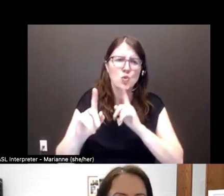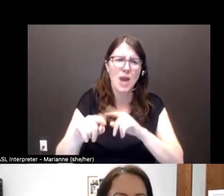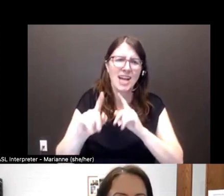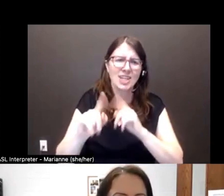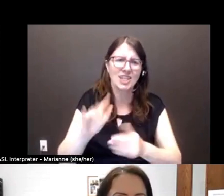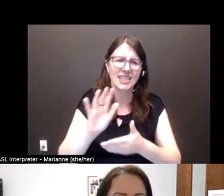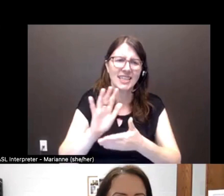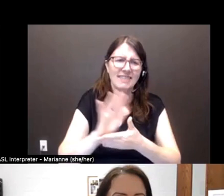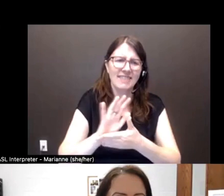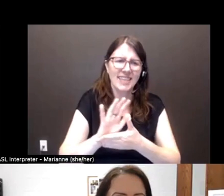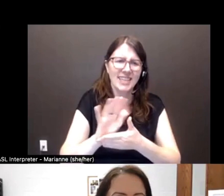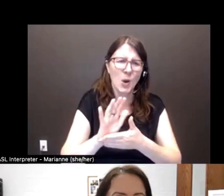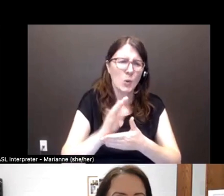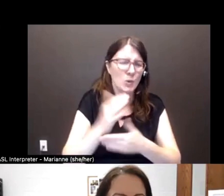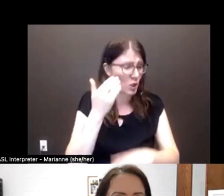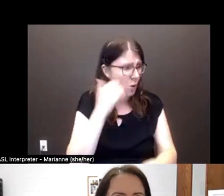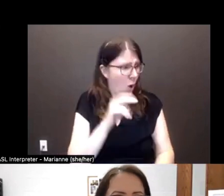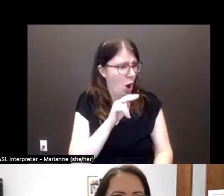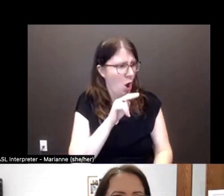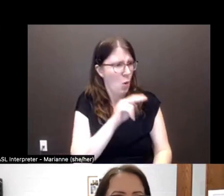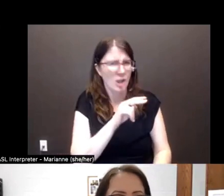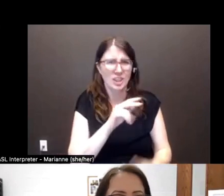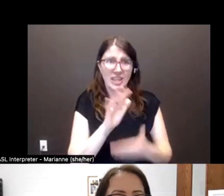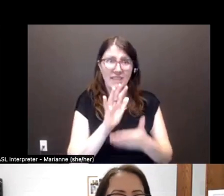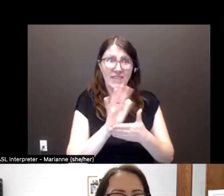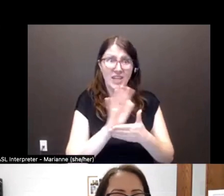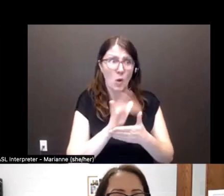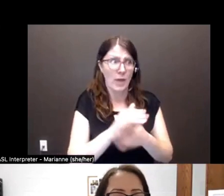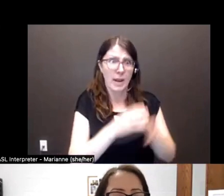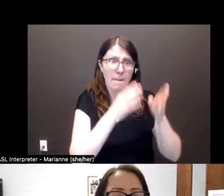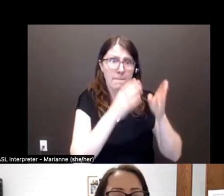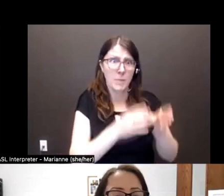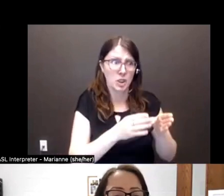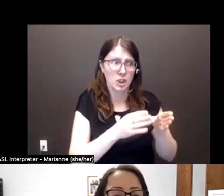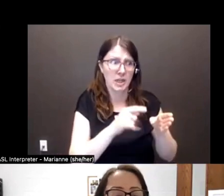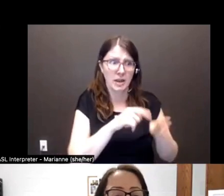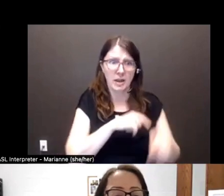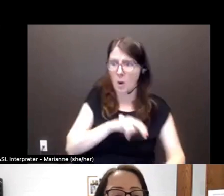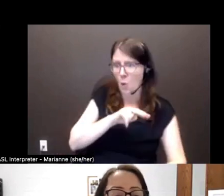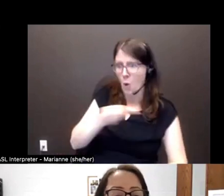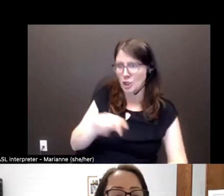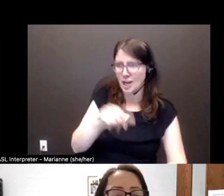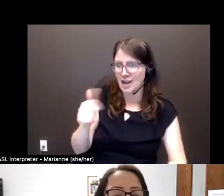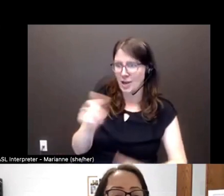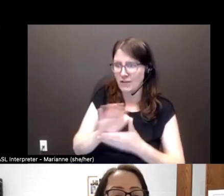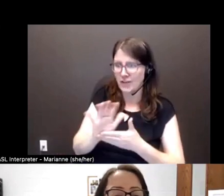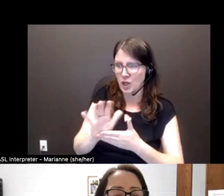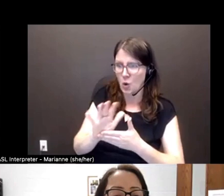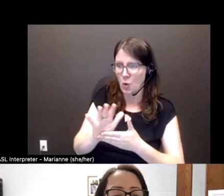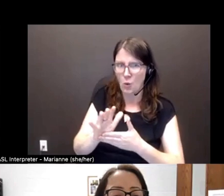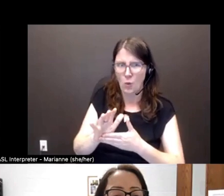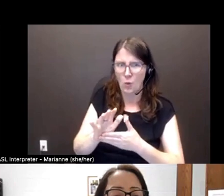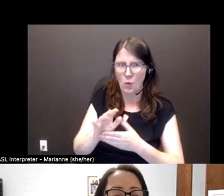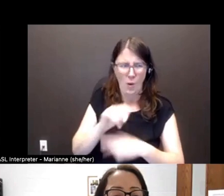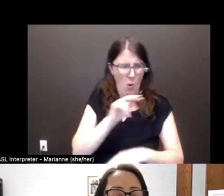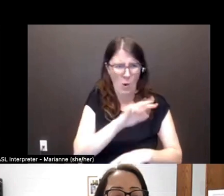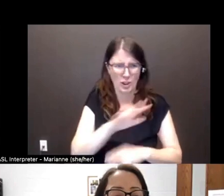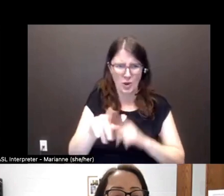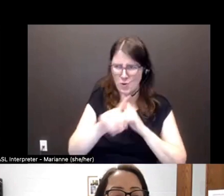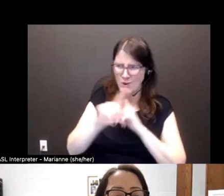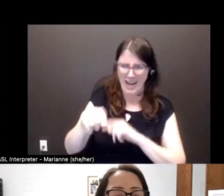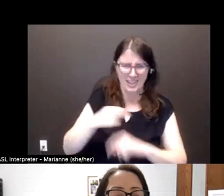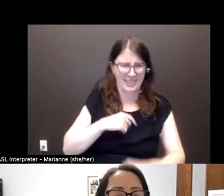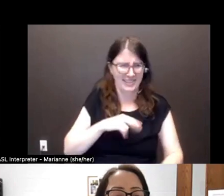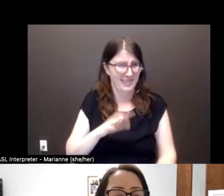watch, and I'm sitting there like, that doesn't resonate with me at all. But there are other things that I will pick on, right? So it's trying to